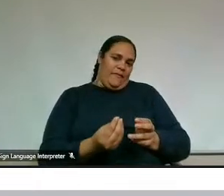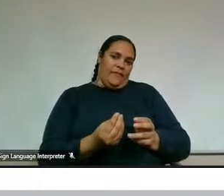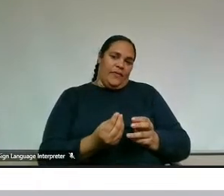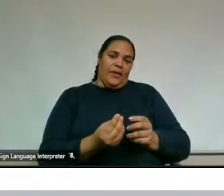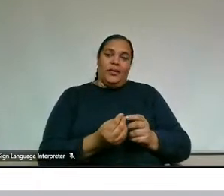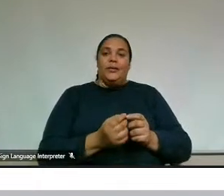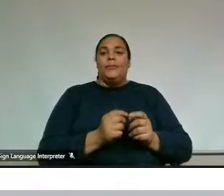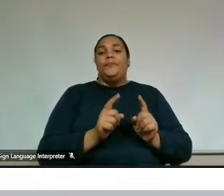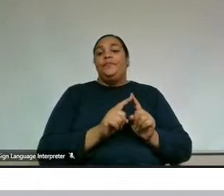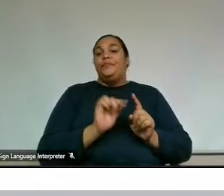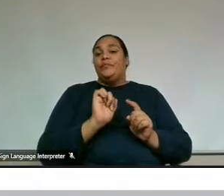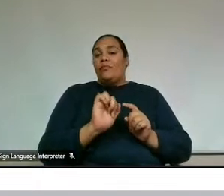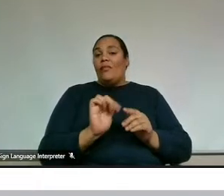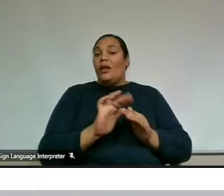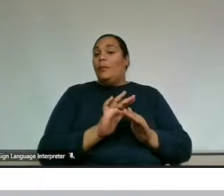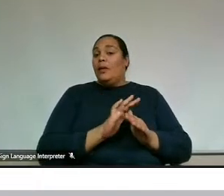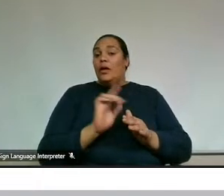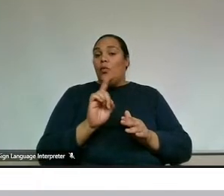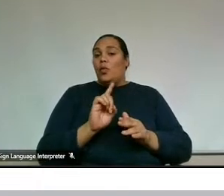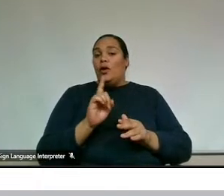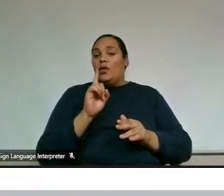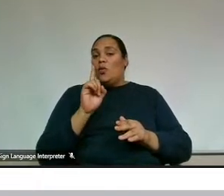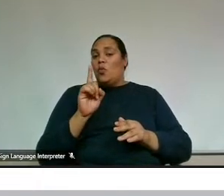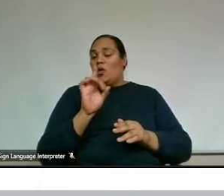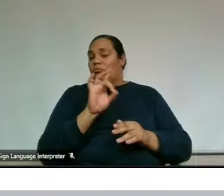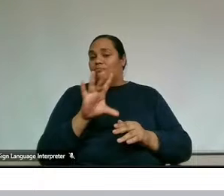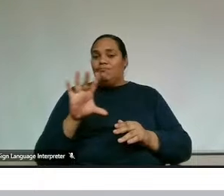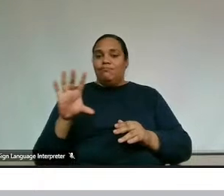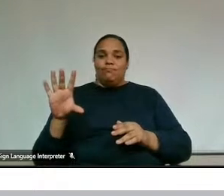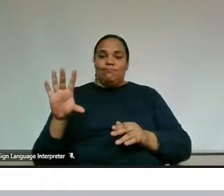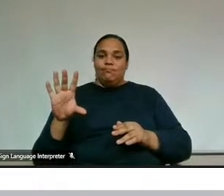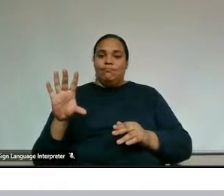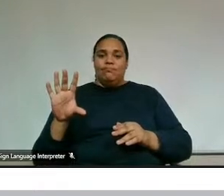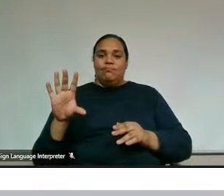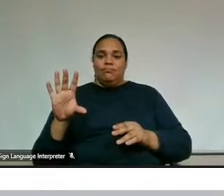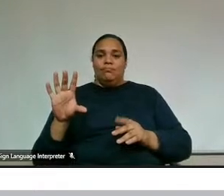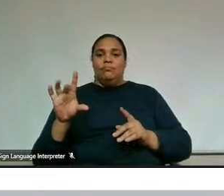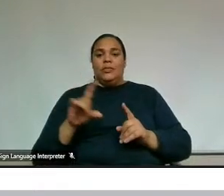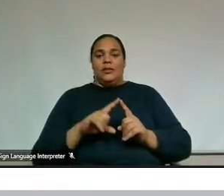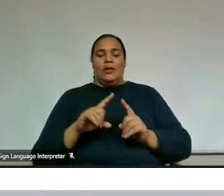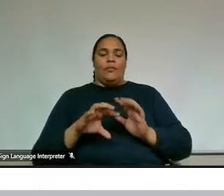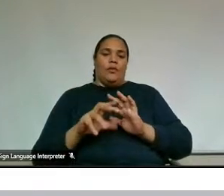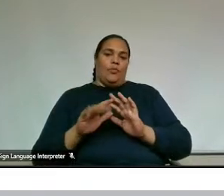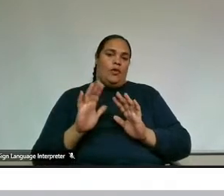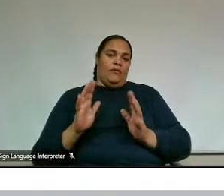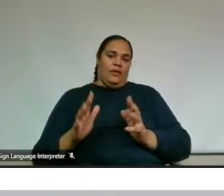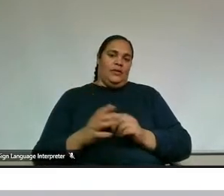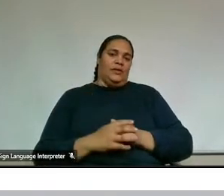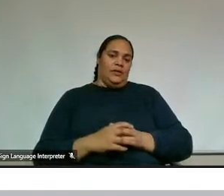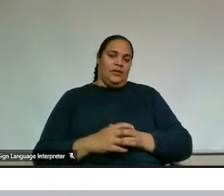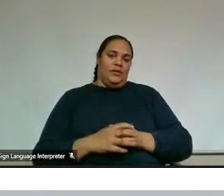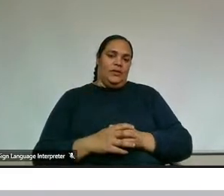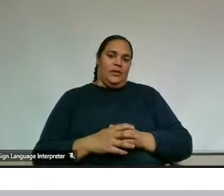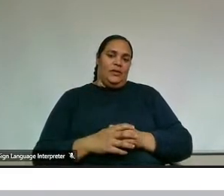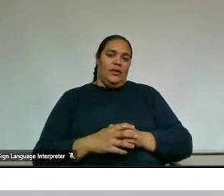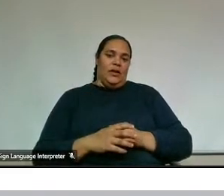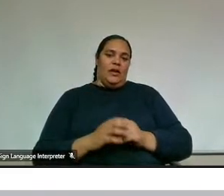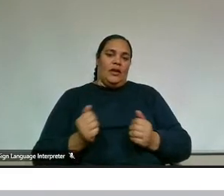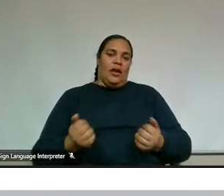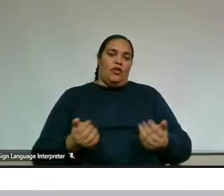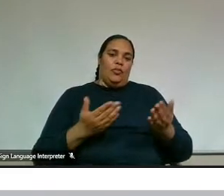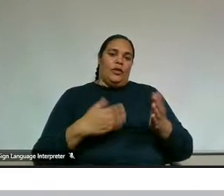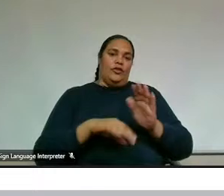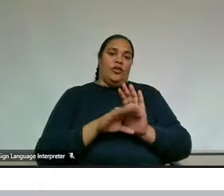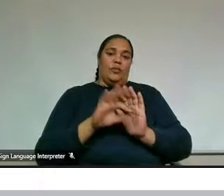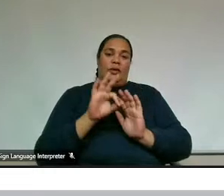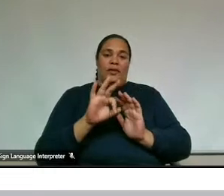And that becomes one of the problems now. Dealing provision in chapter